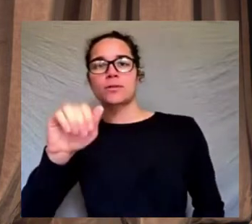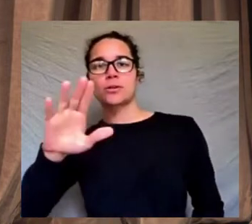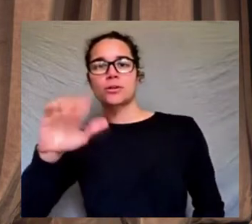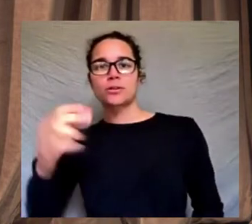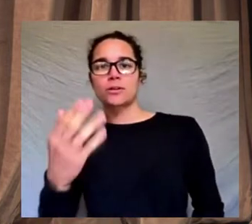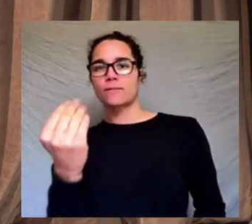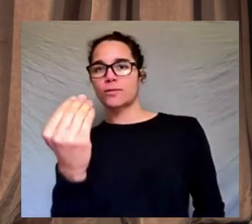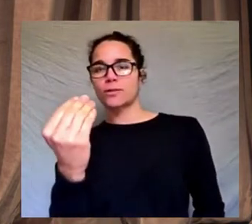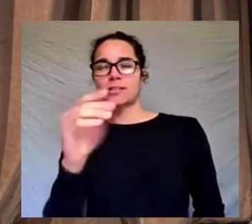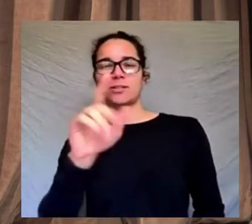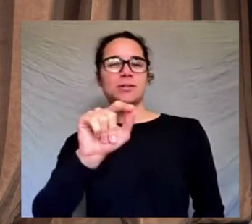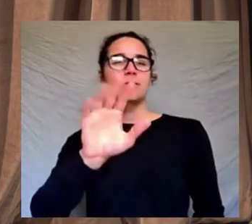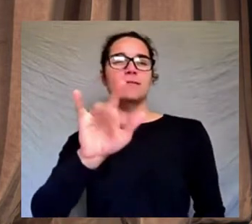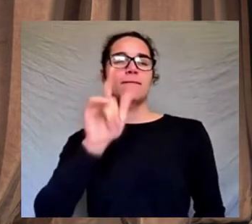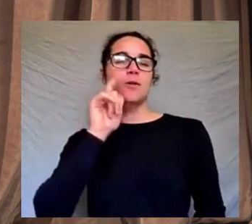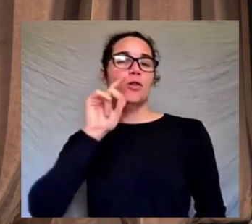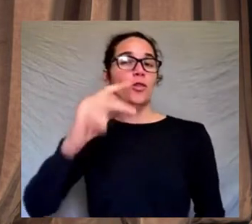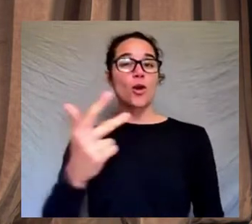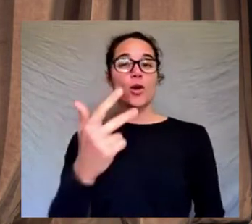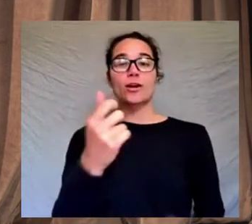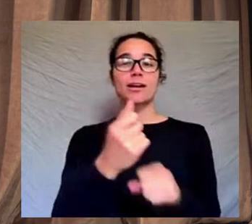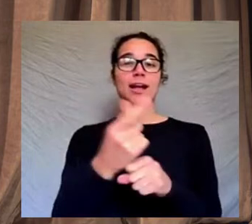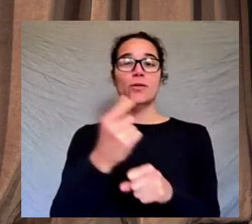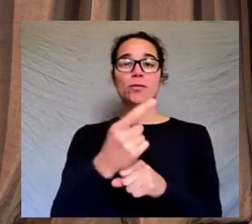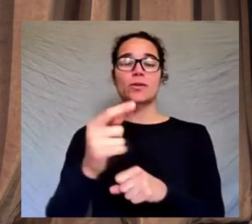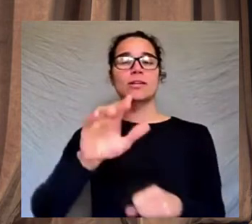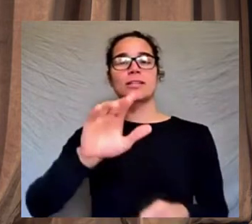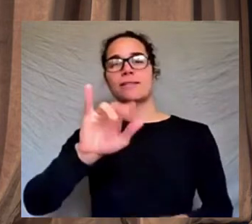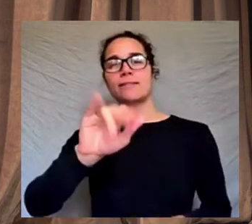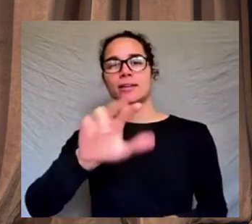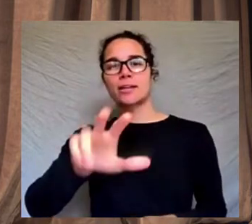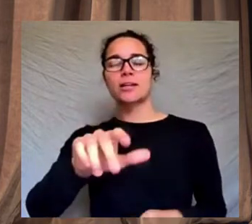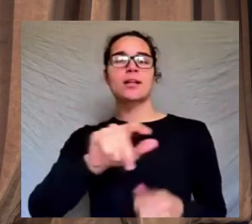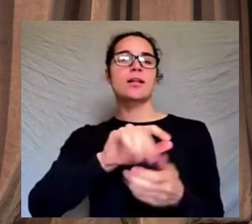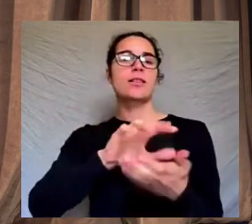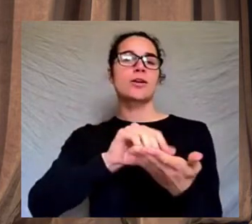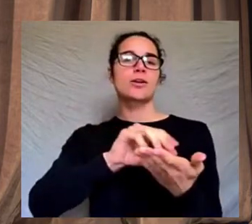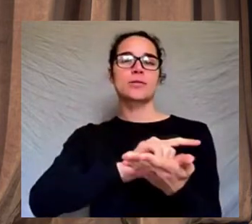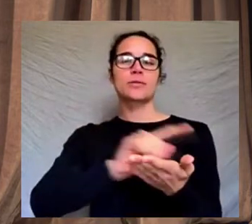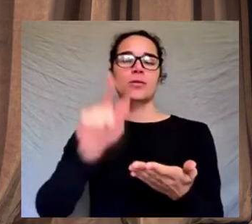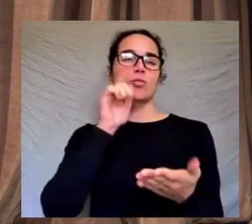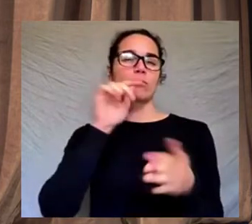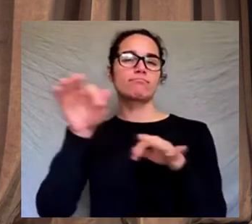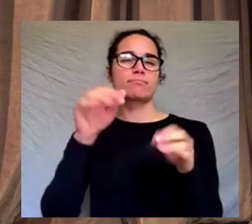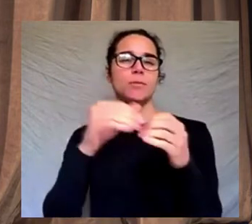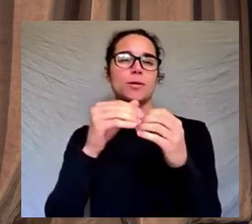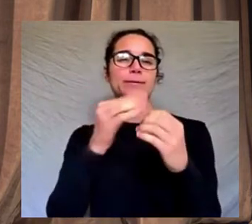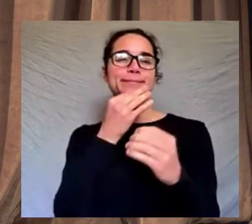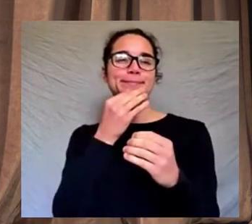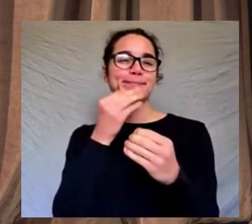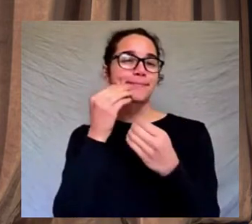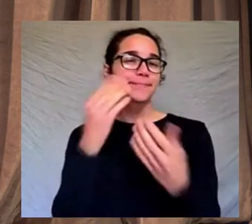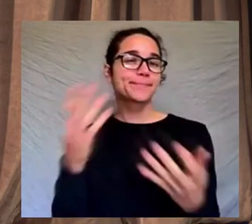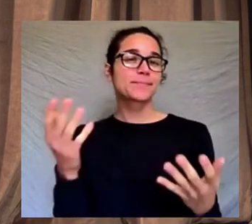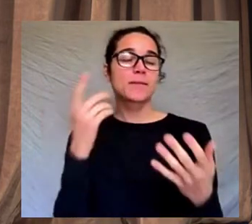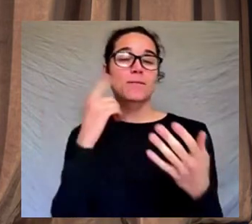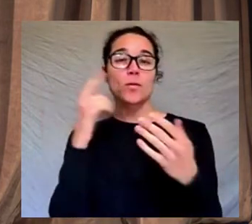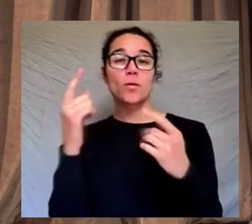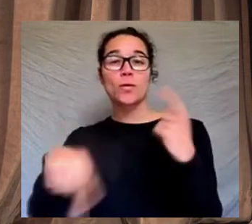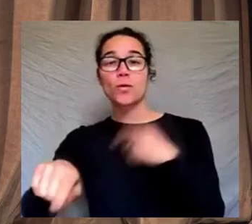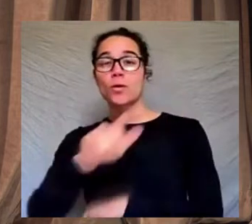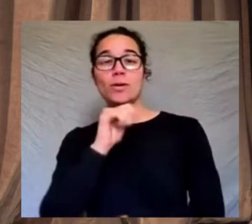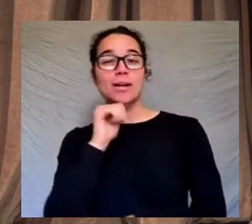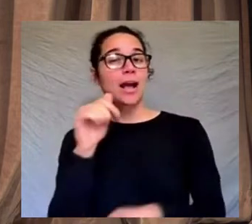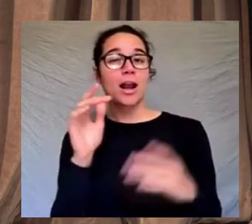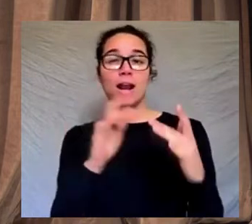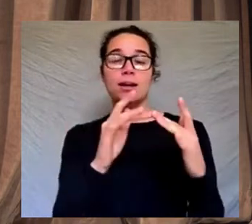annual Civic Learning Week. So we'll tell you more about it very soon. For those of you who are online, please tune